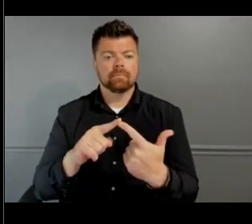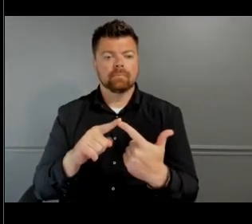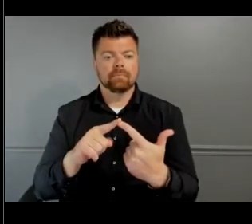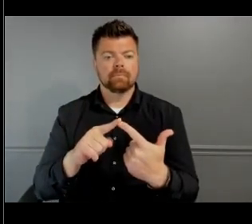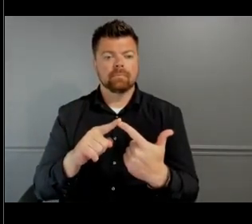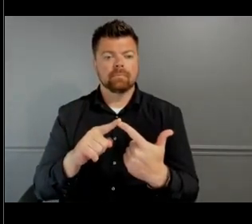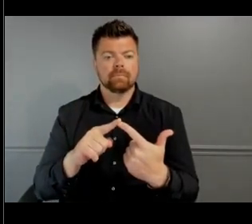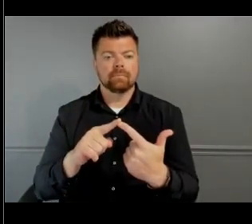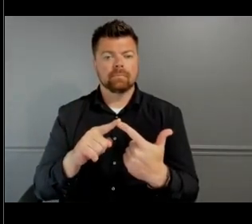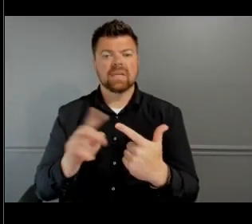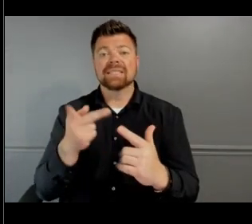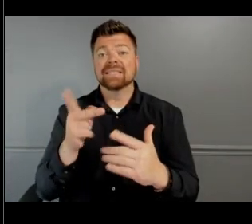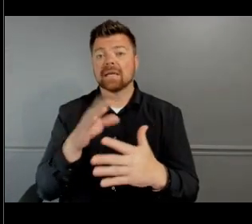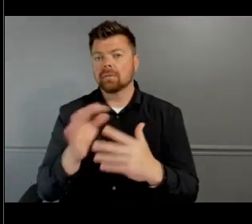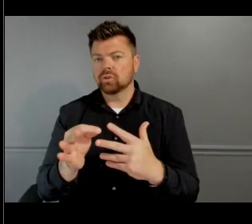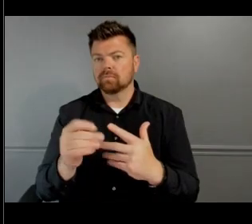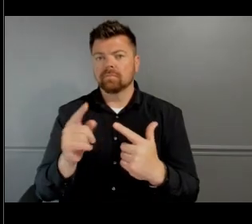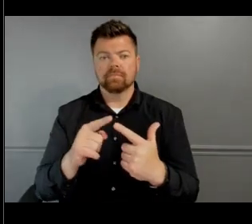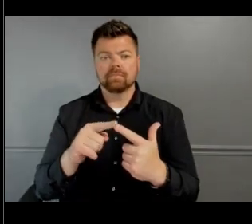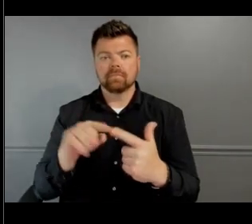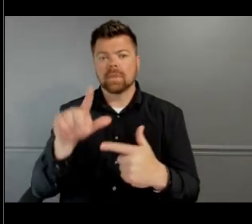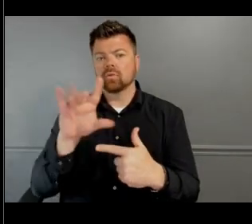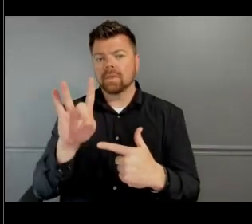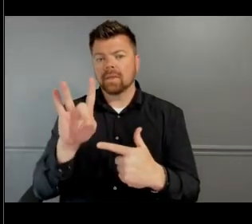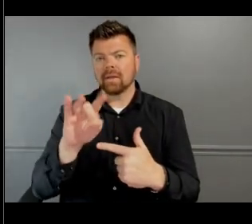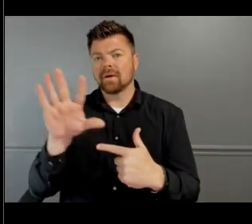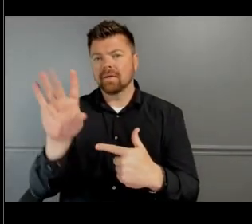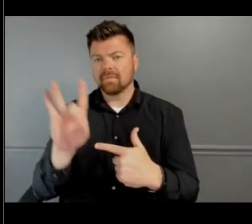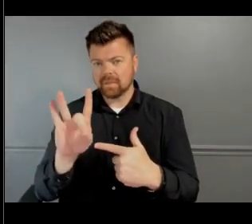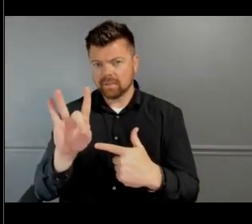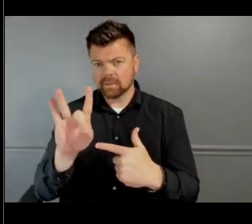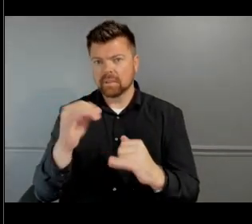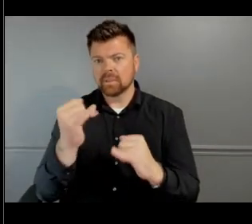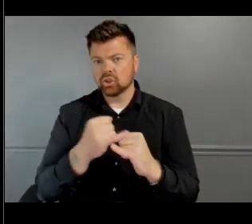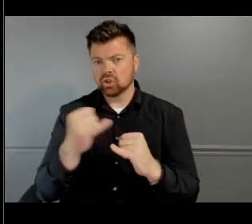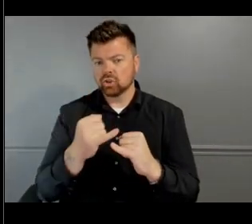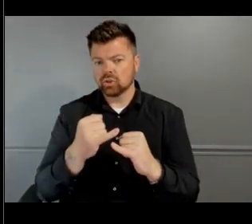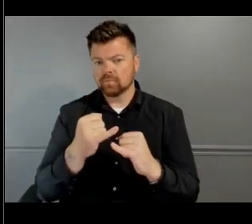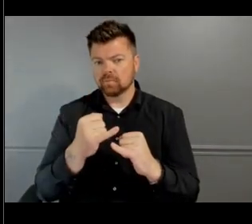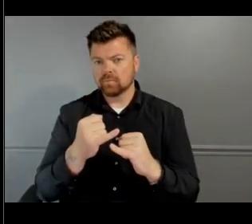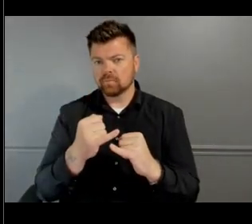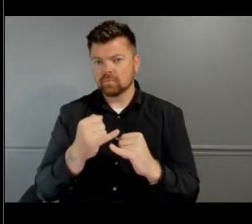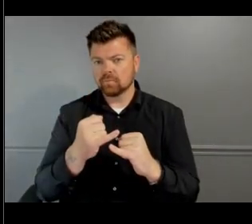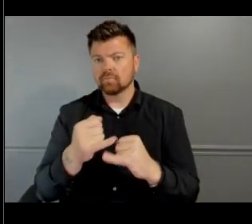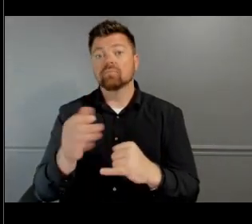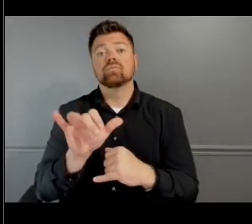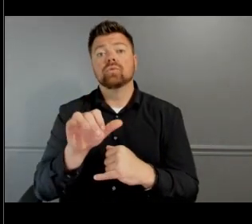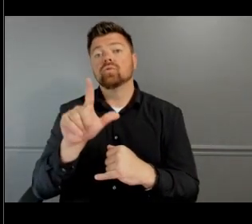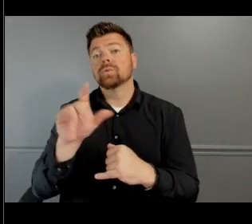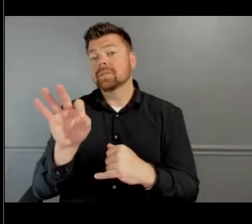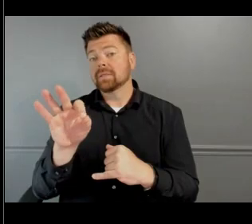The second option, 28 5/8 inch and 29 inches.